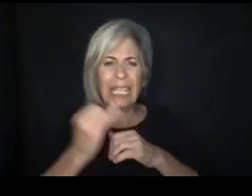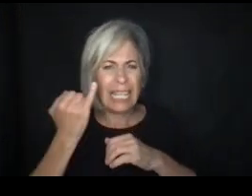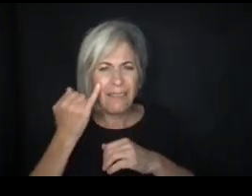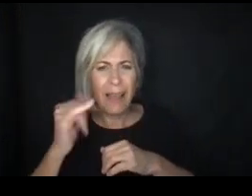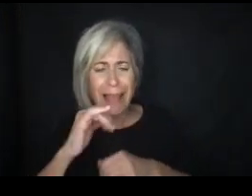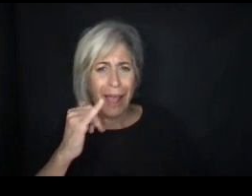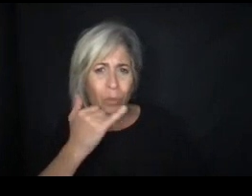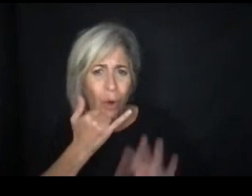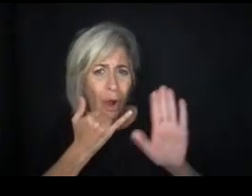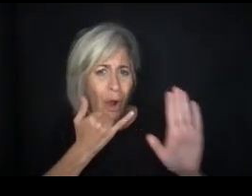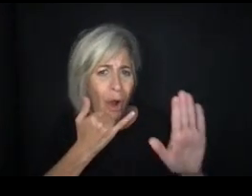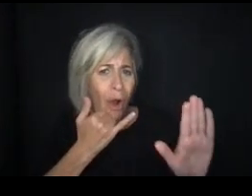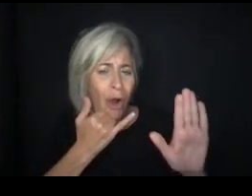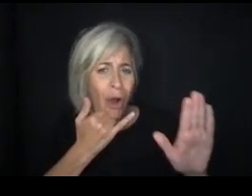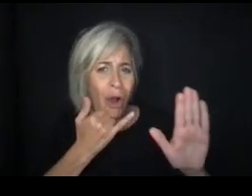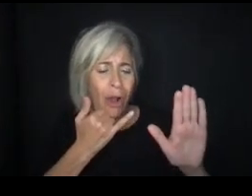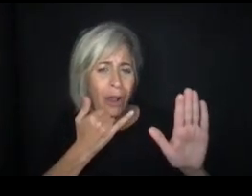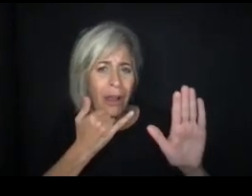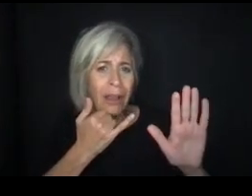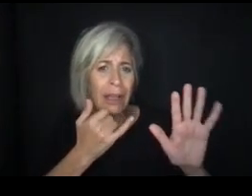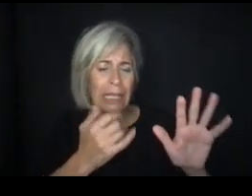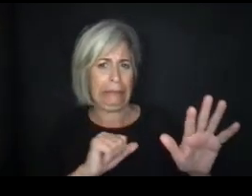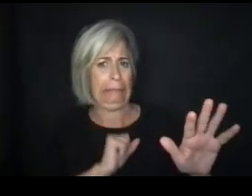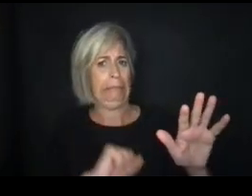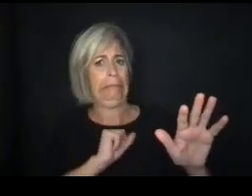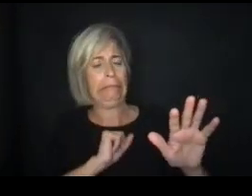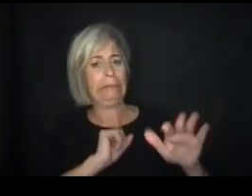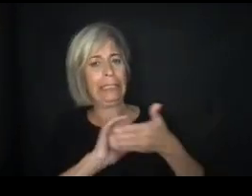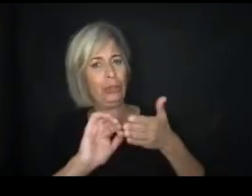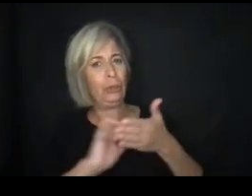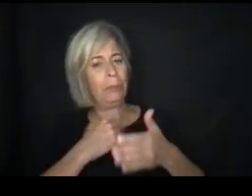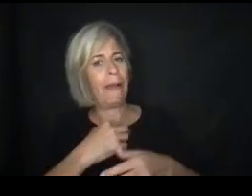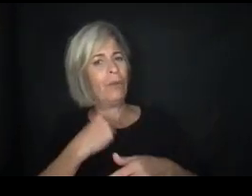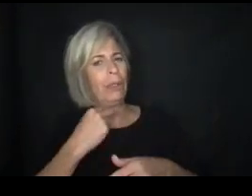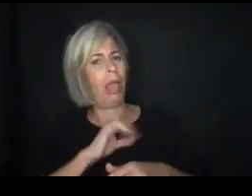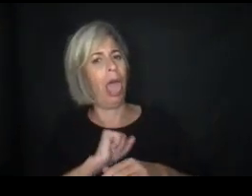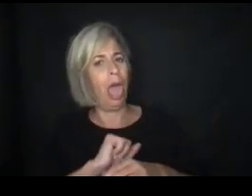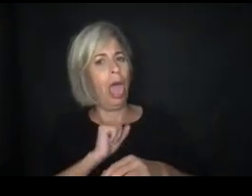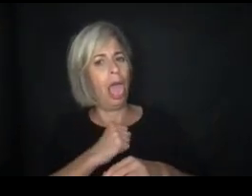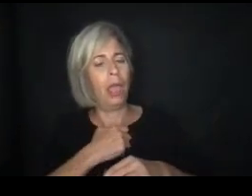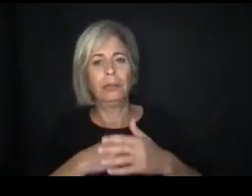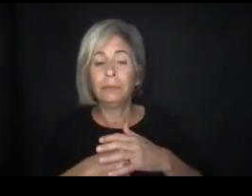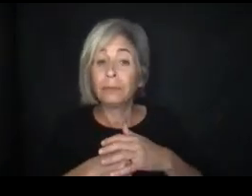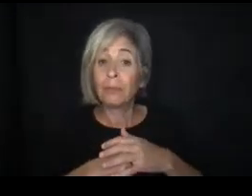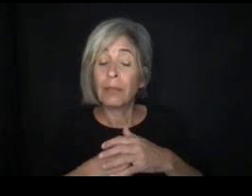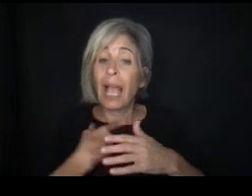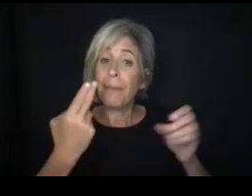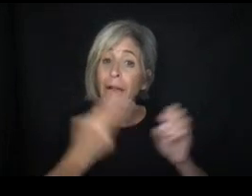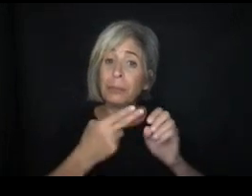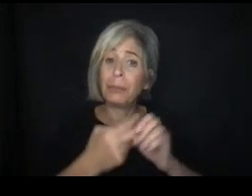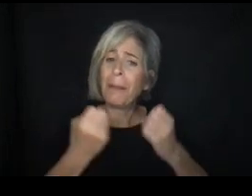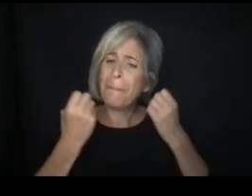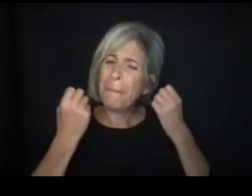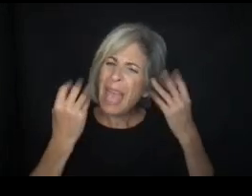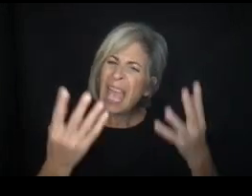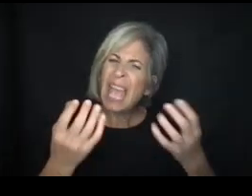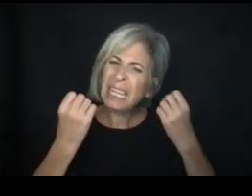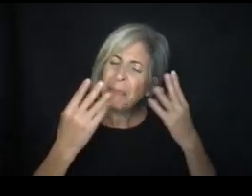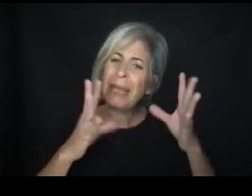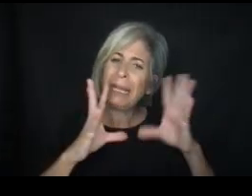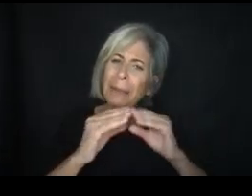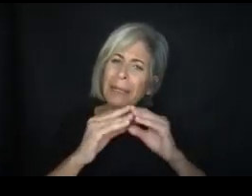been, I've participated, excuse me, my voice is, I've participated in a lot of these meetings for